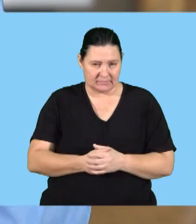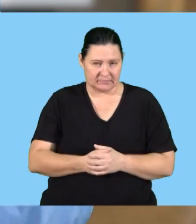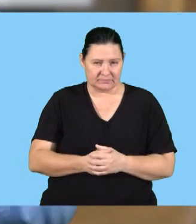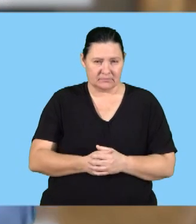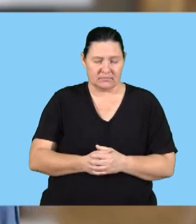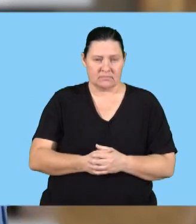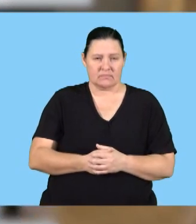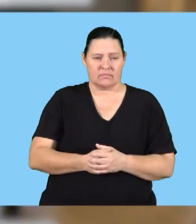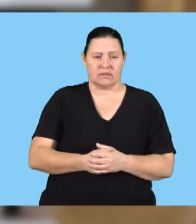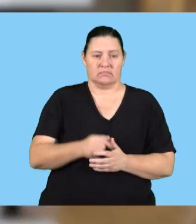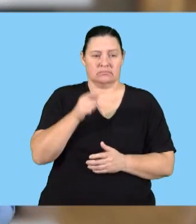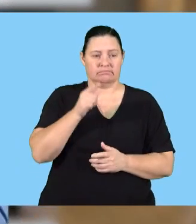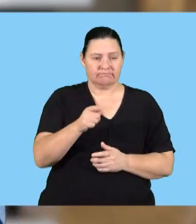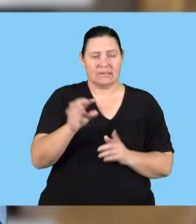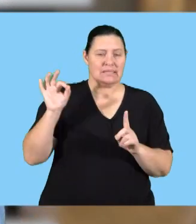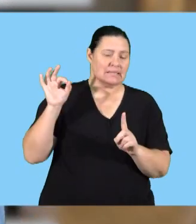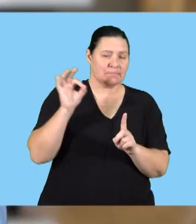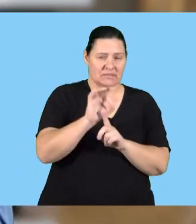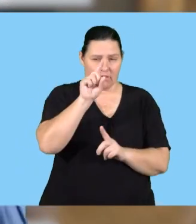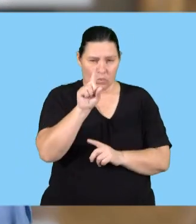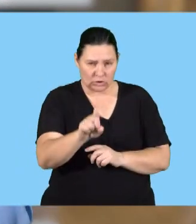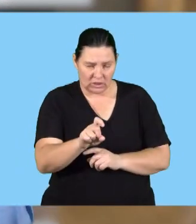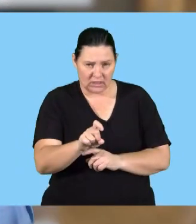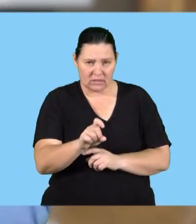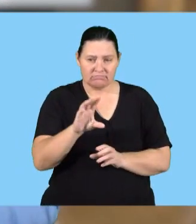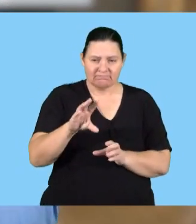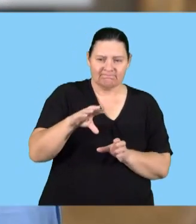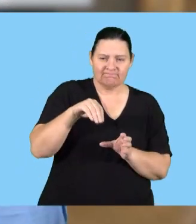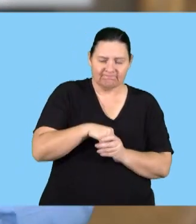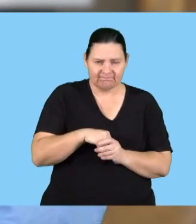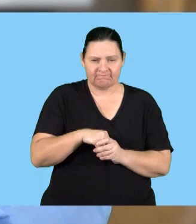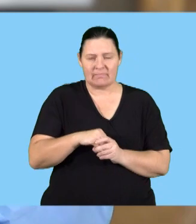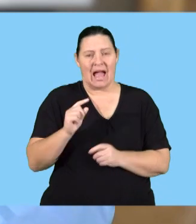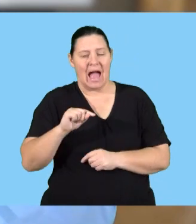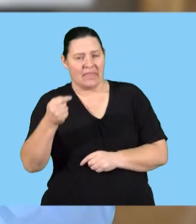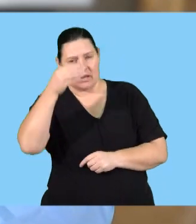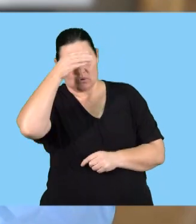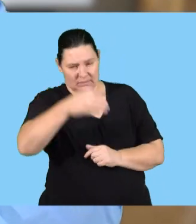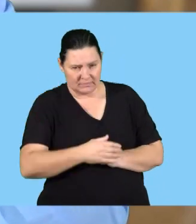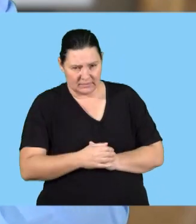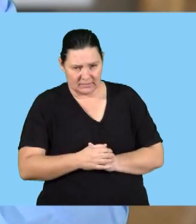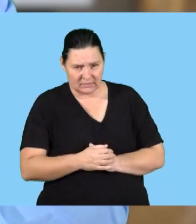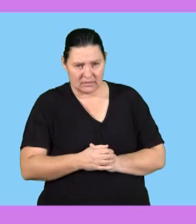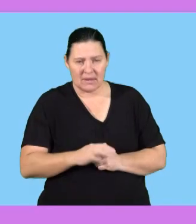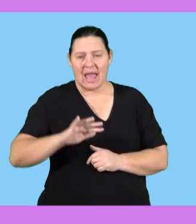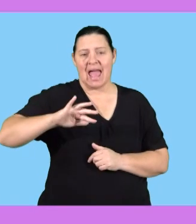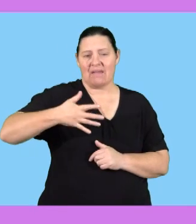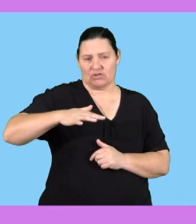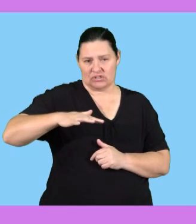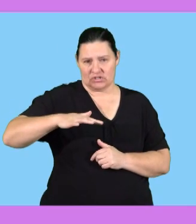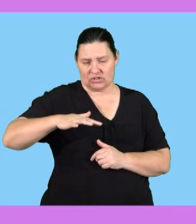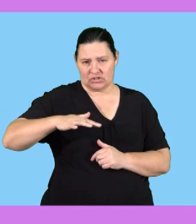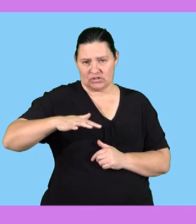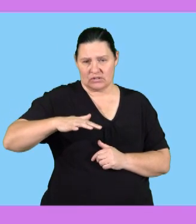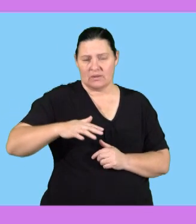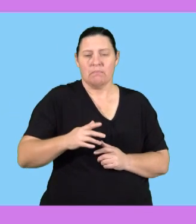question. Now, with this specific question, we are bringing in another concept, right? And that is the average, still